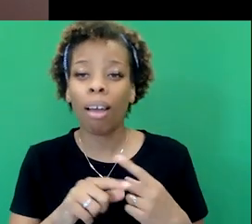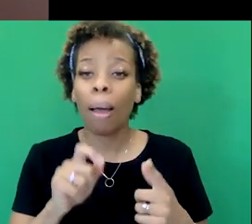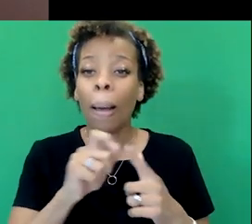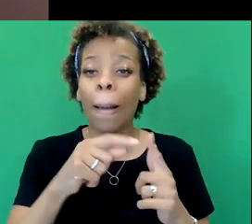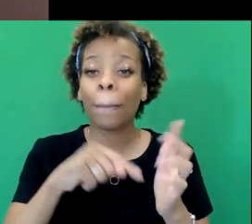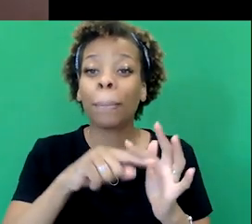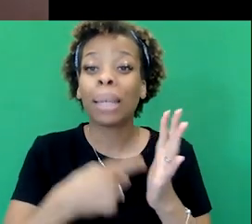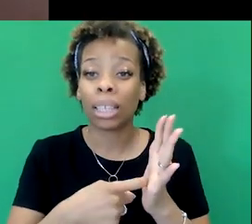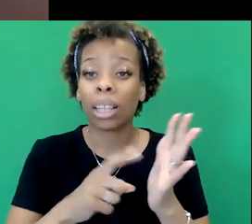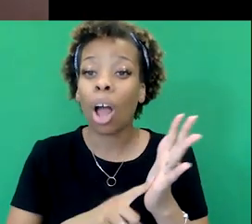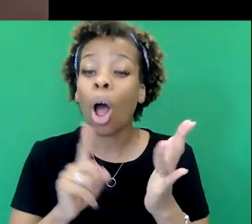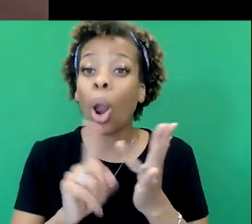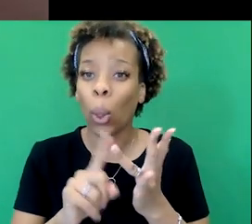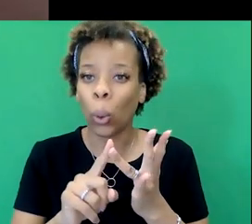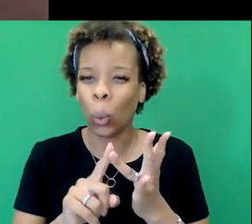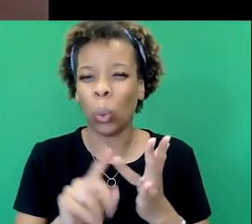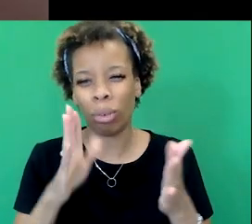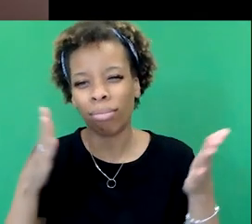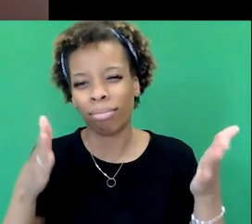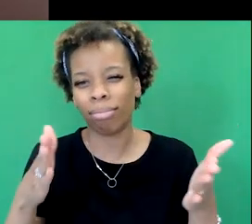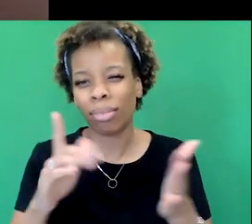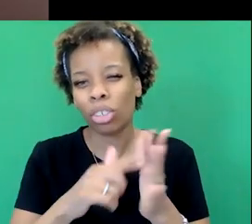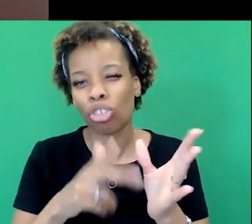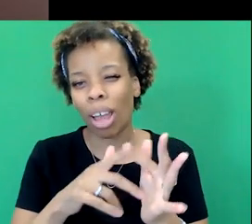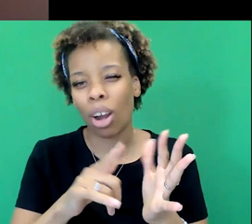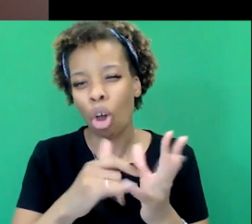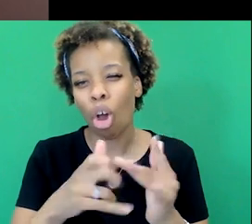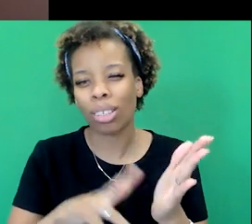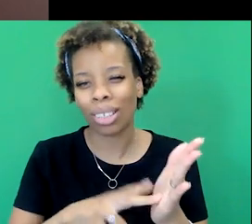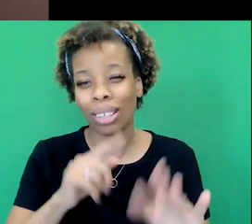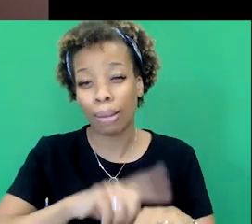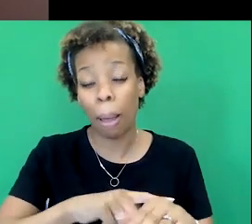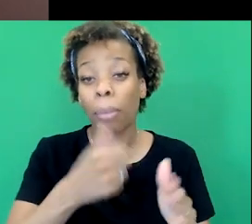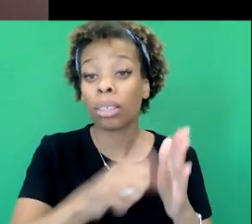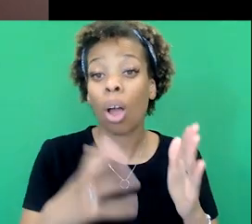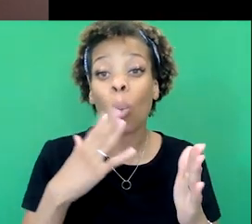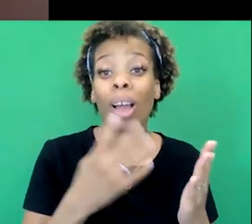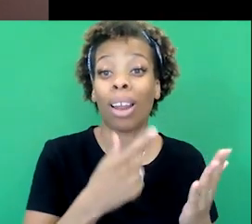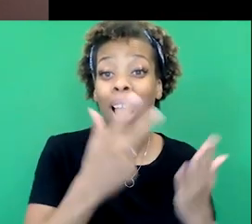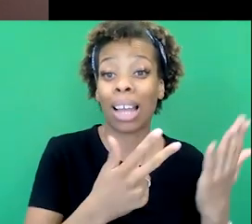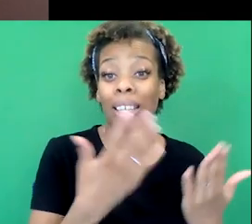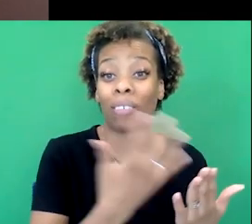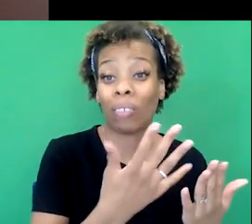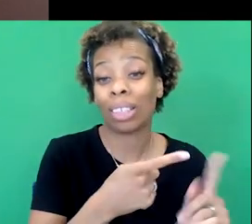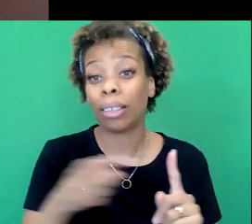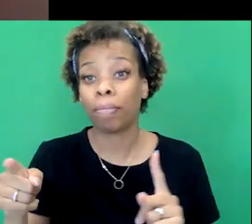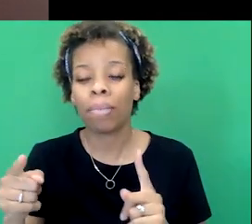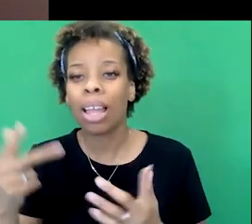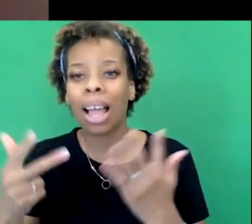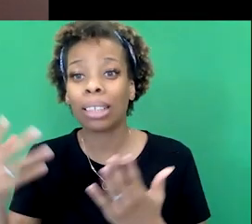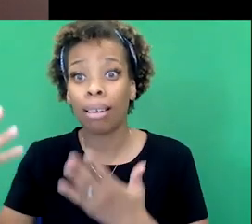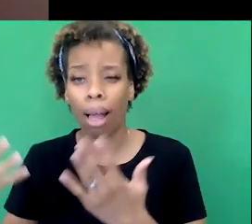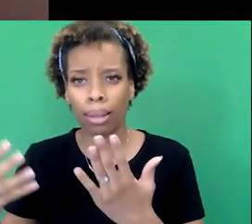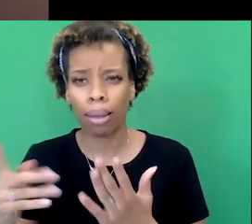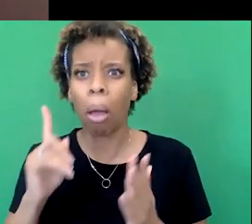course, is the period of Jane Austen. And, you know, it starts at 1815 and then ends in 1819. But it's